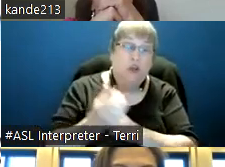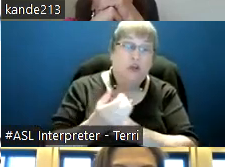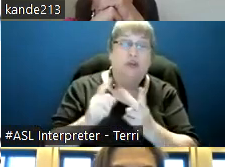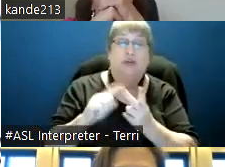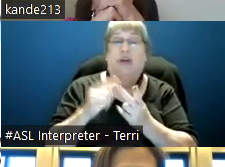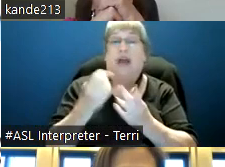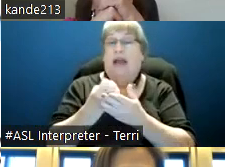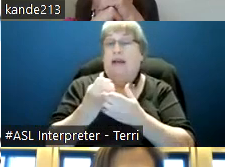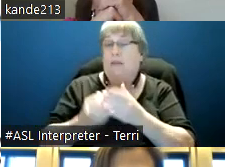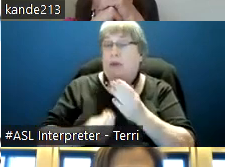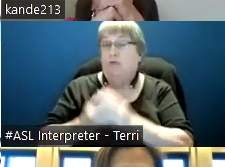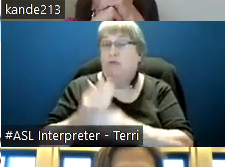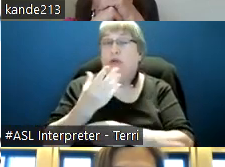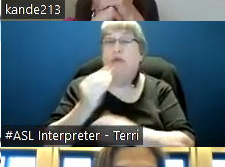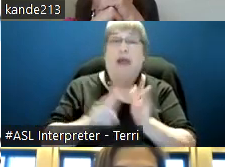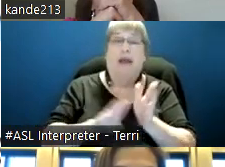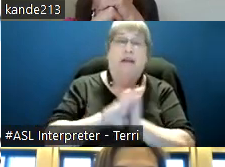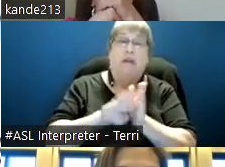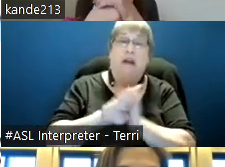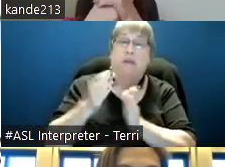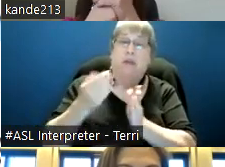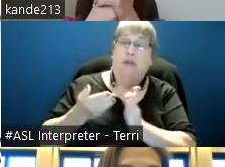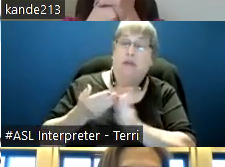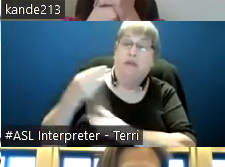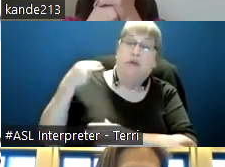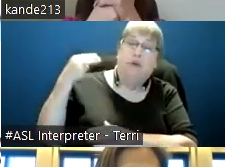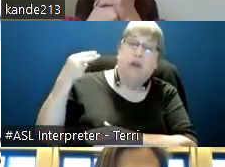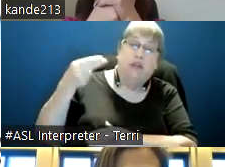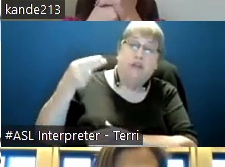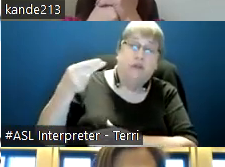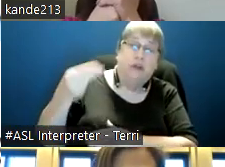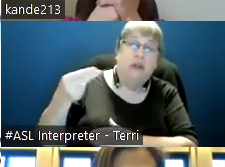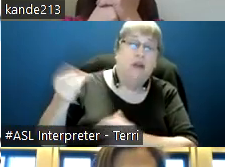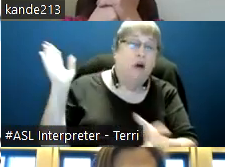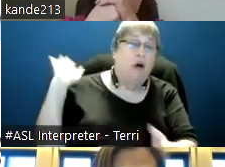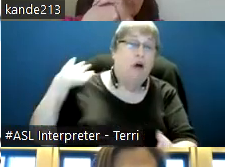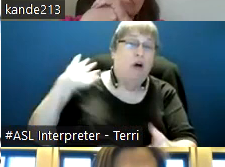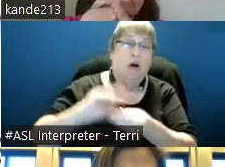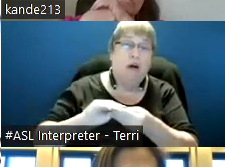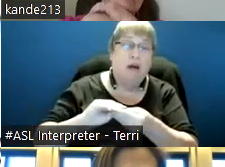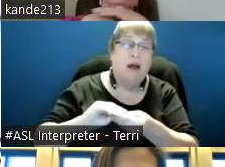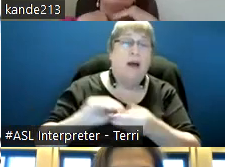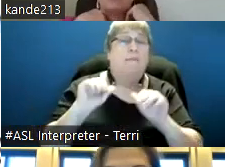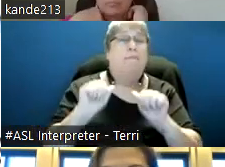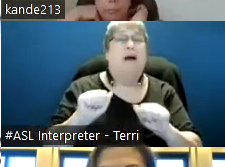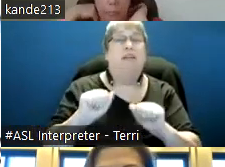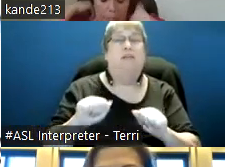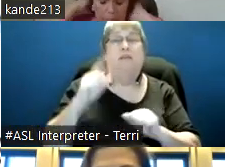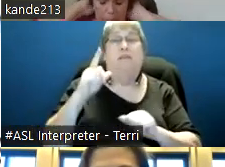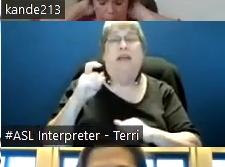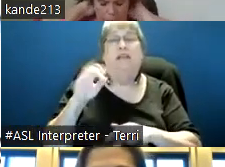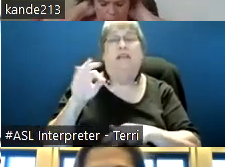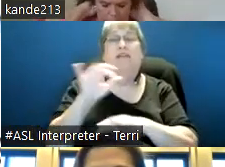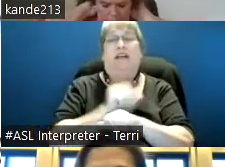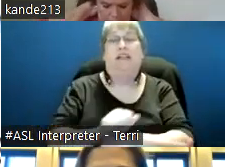growth, and development throughout history and across time, has been made possible by the labor of